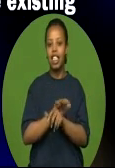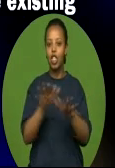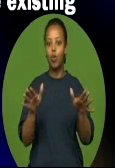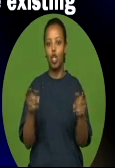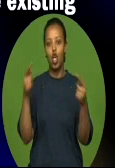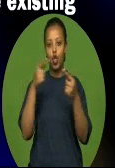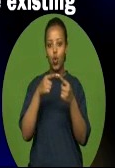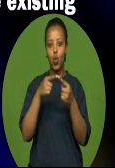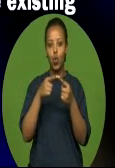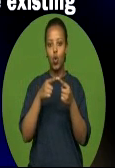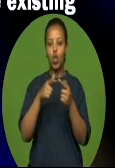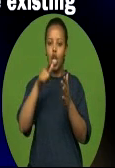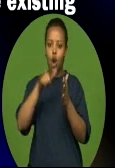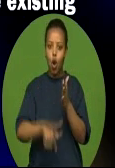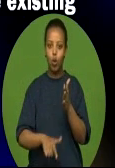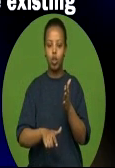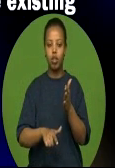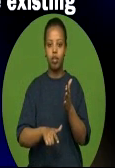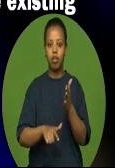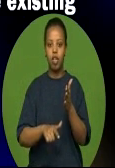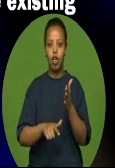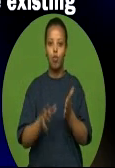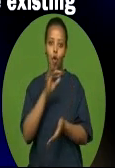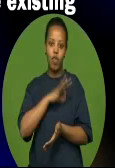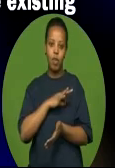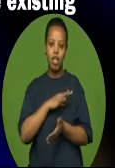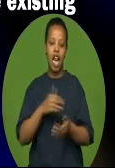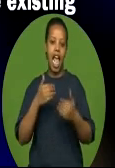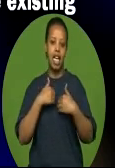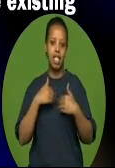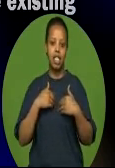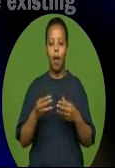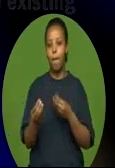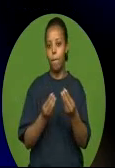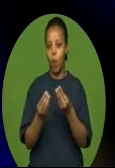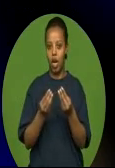narrowing the distribution to the most profitable existing market,